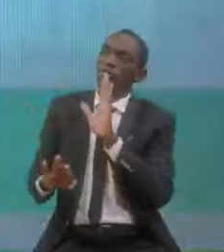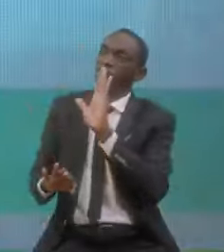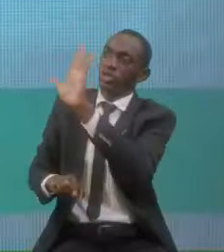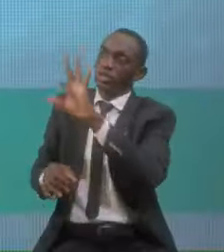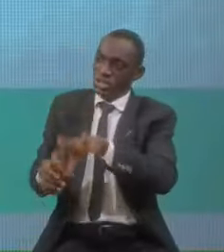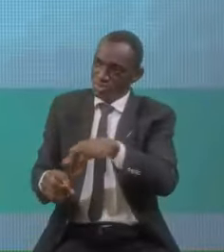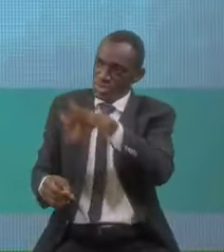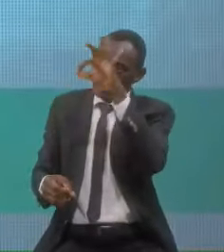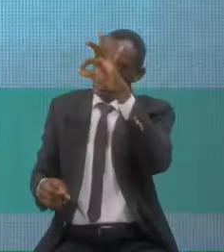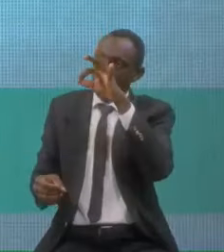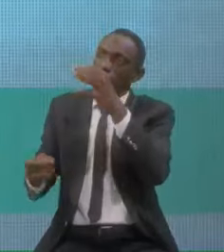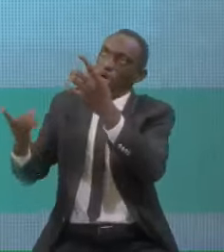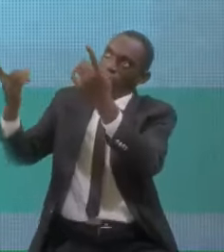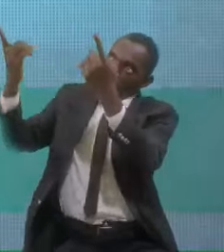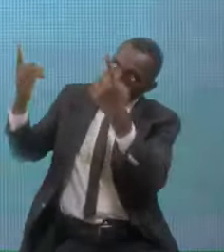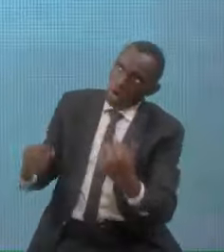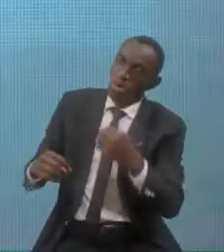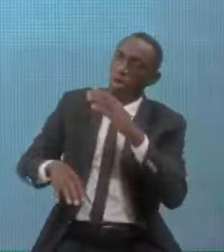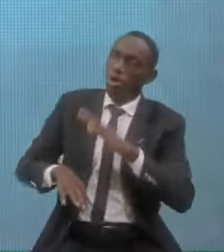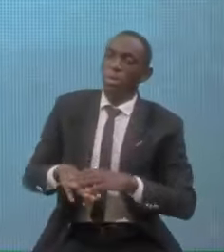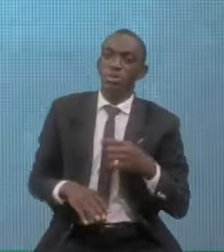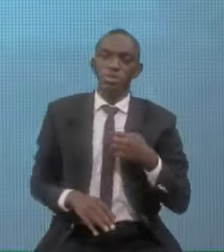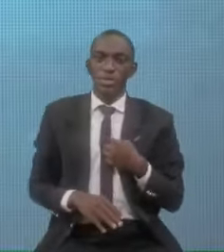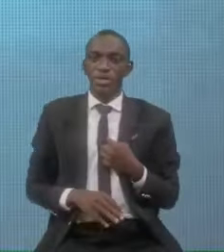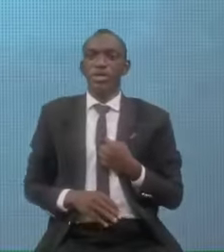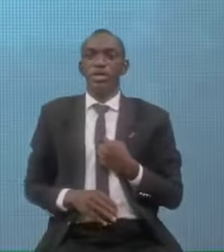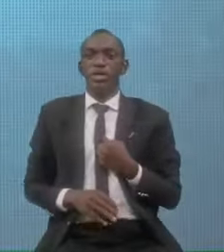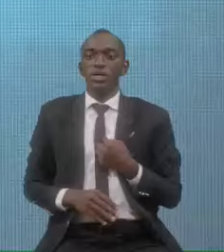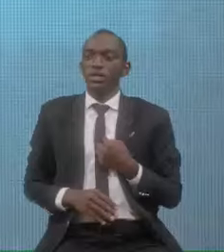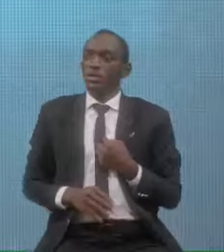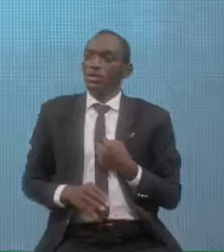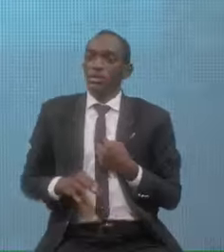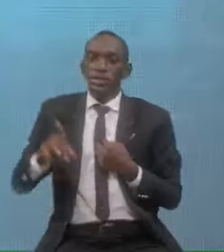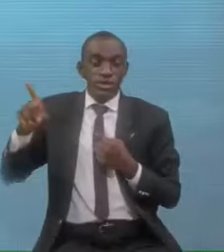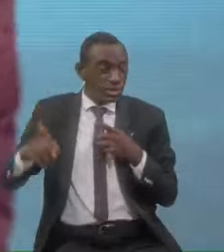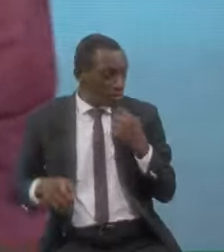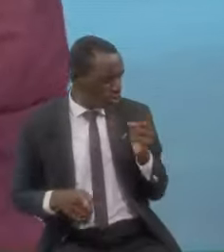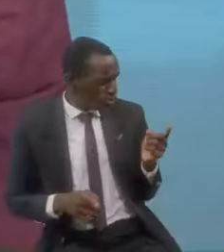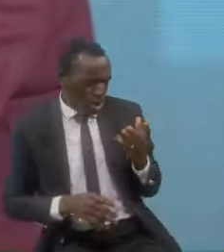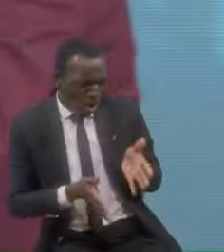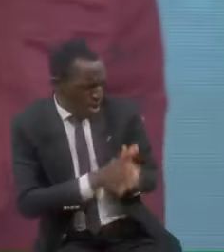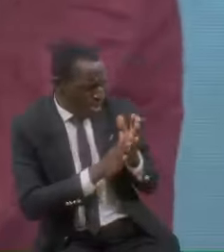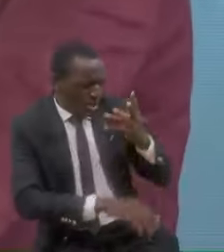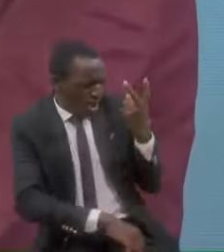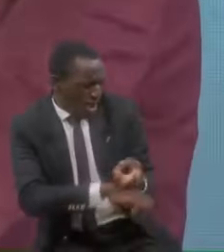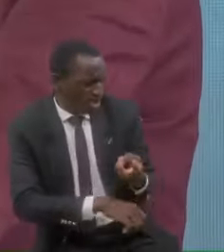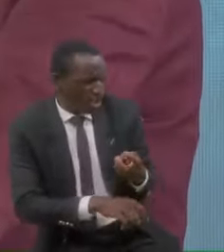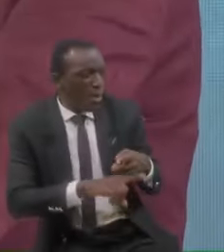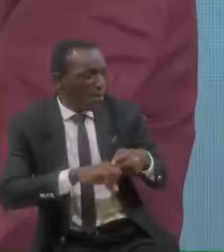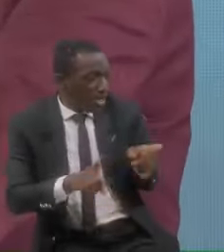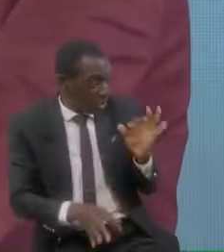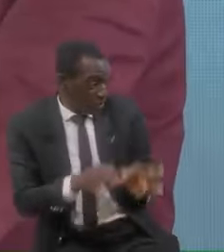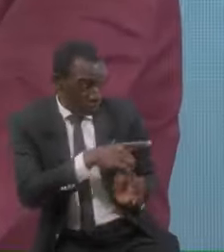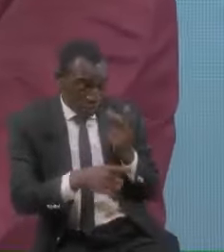spirit fall upon me. He said, you have asked a hard thing, but if you see me as I'm going